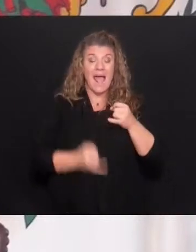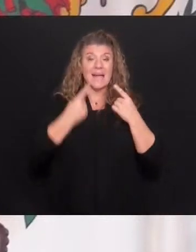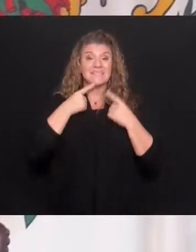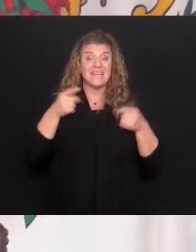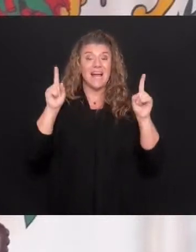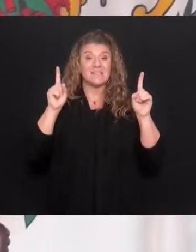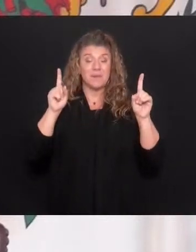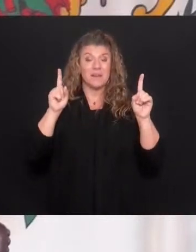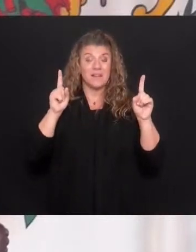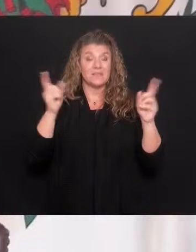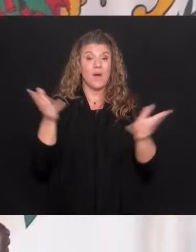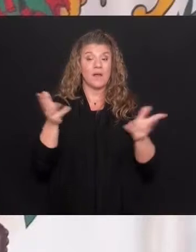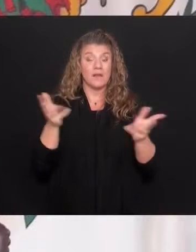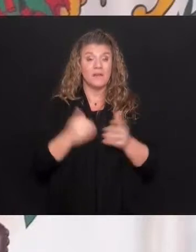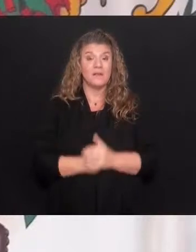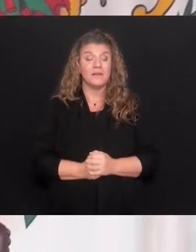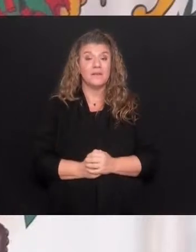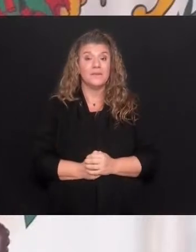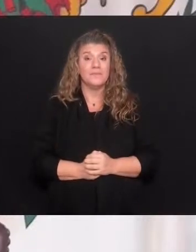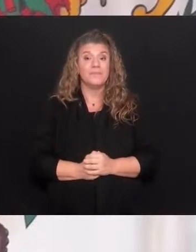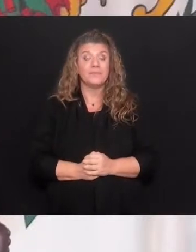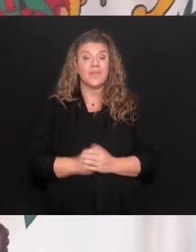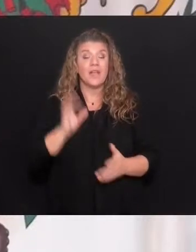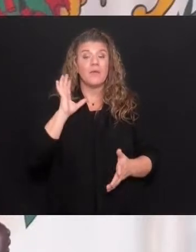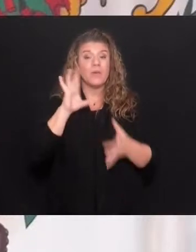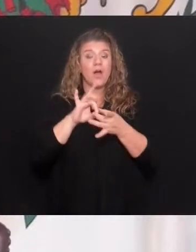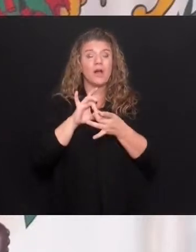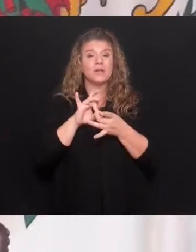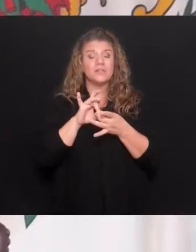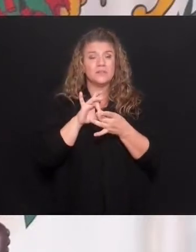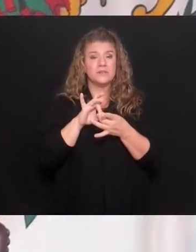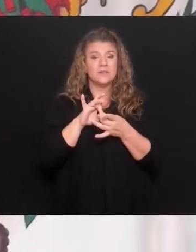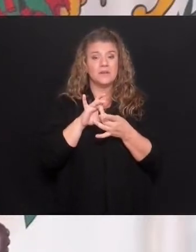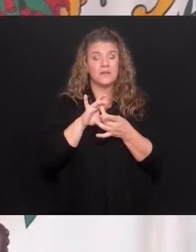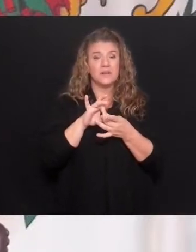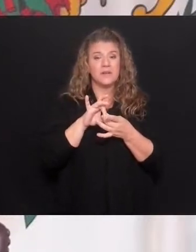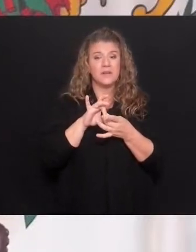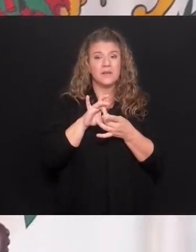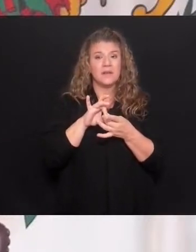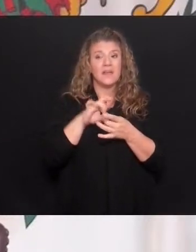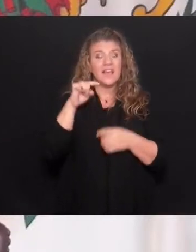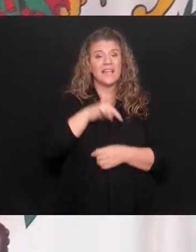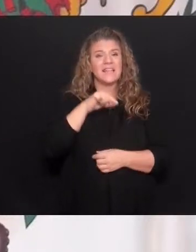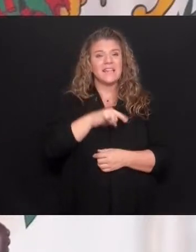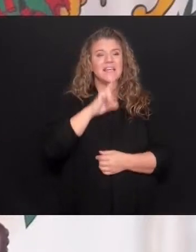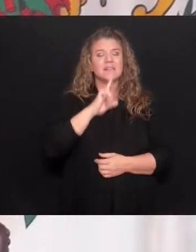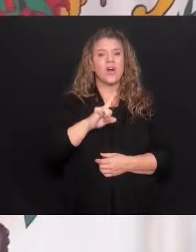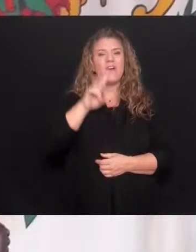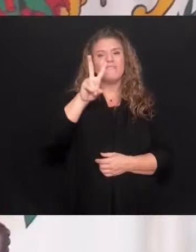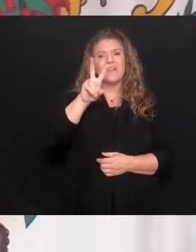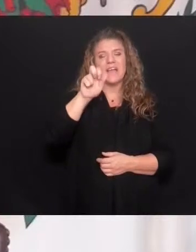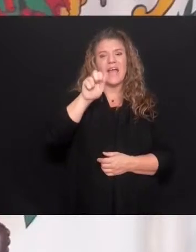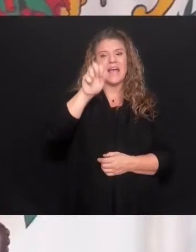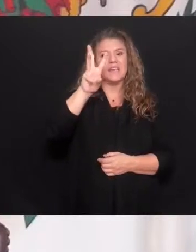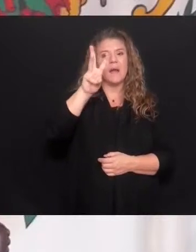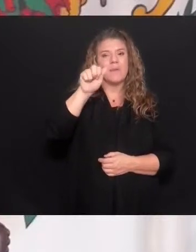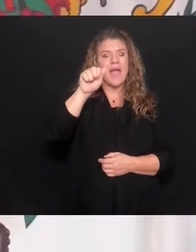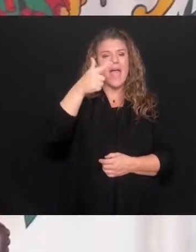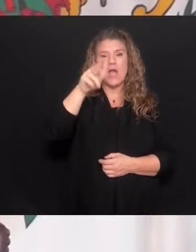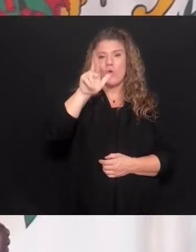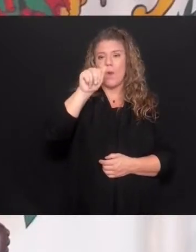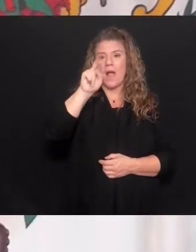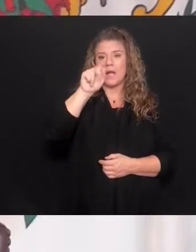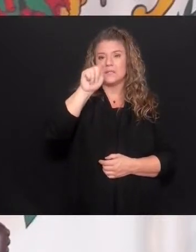that I've got is just this, you know, in regard to, you know, these are VAWA grants that we